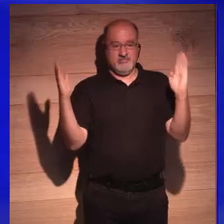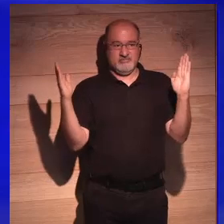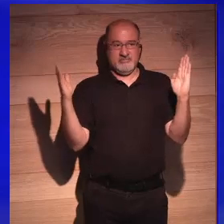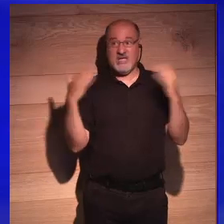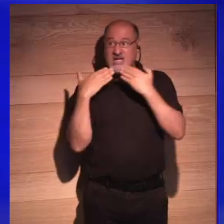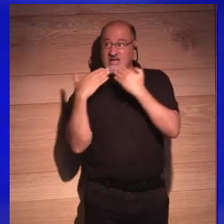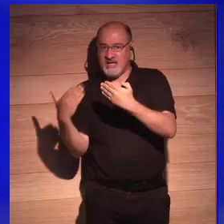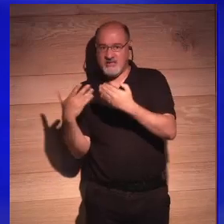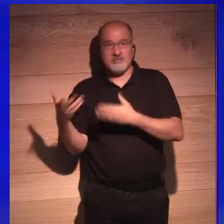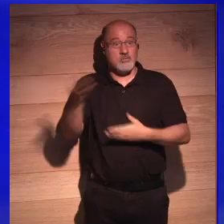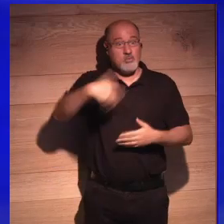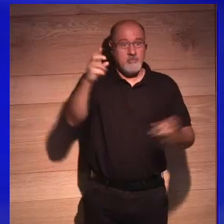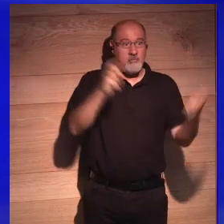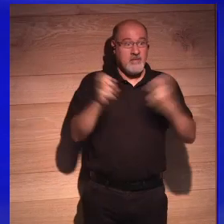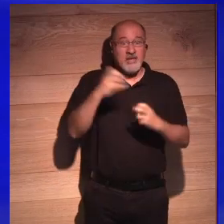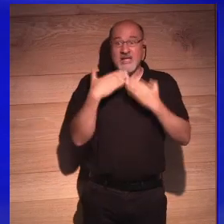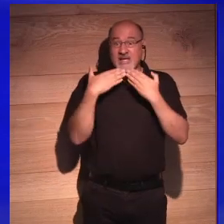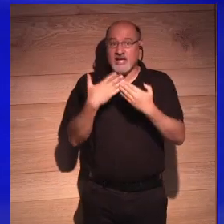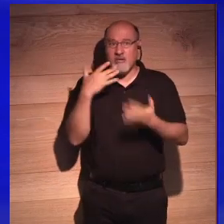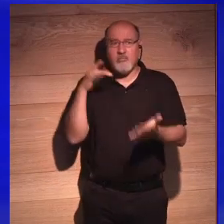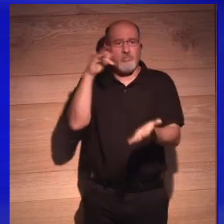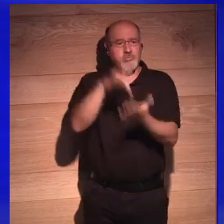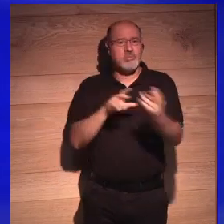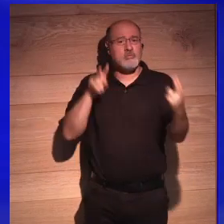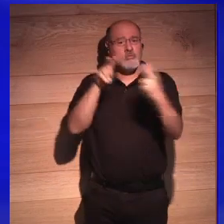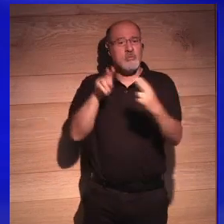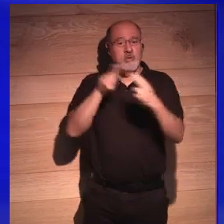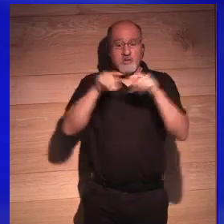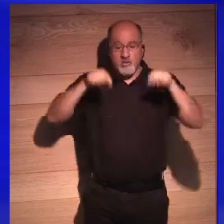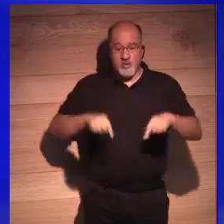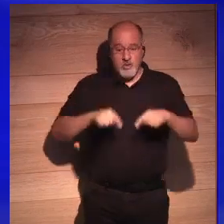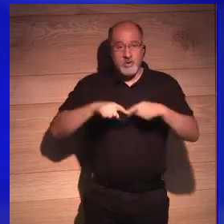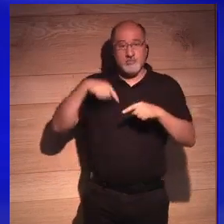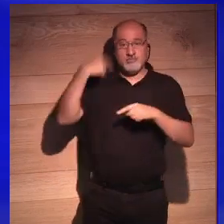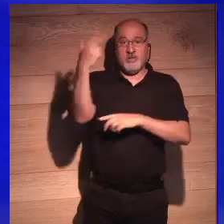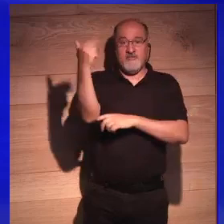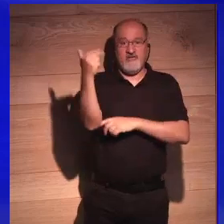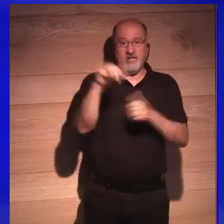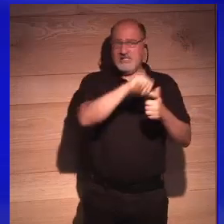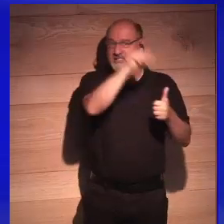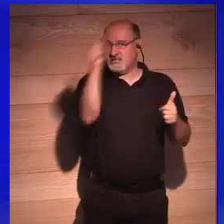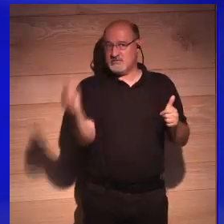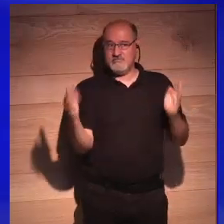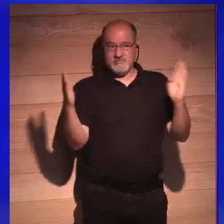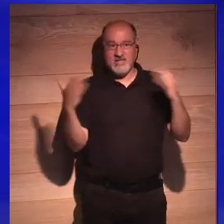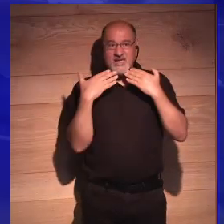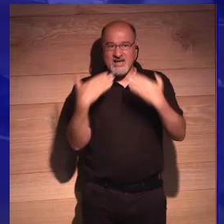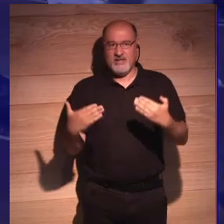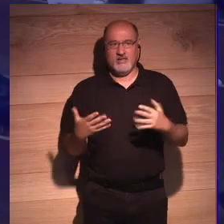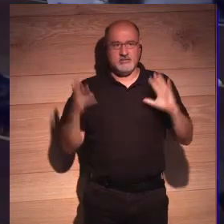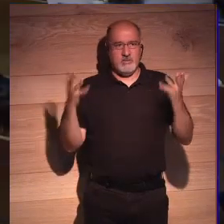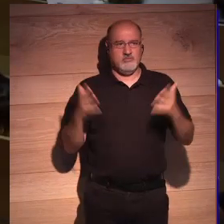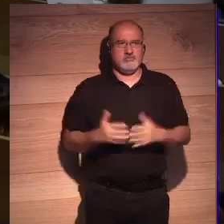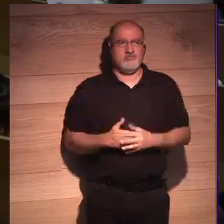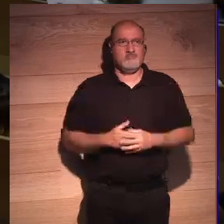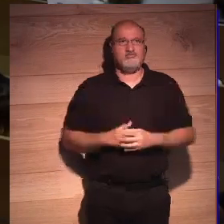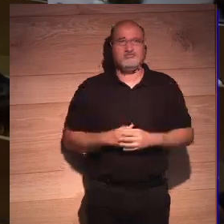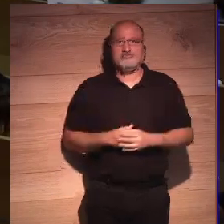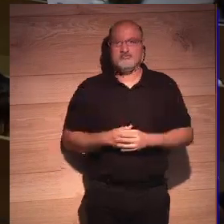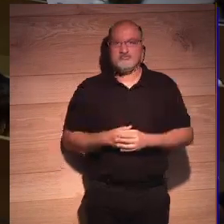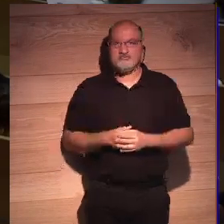not be possible. So thank you all for being here, and we hope to see you here every day between today and Friday, last thing